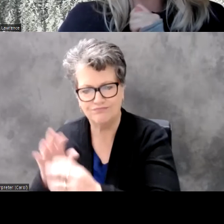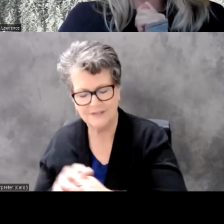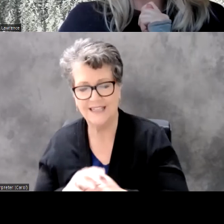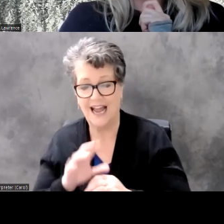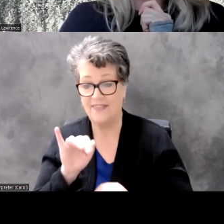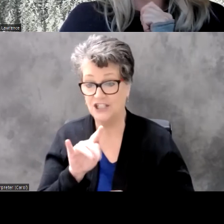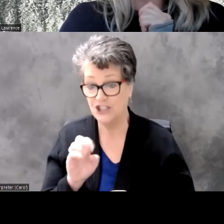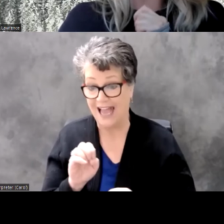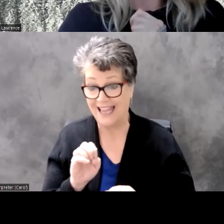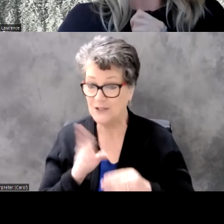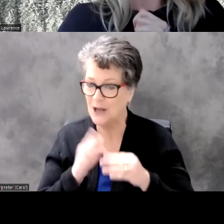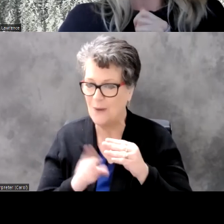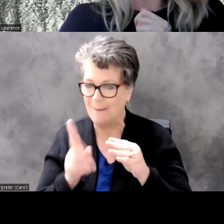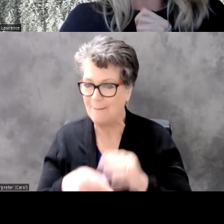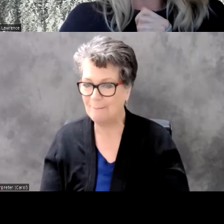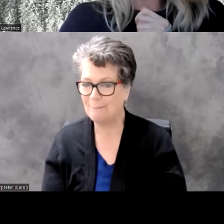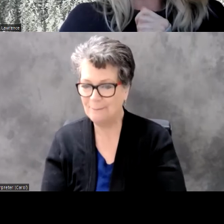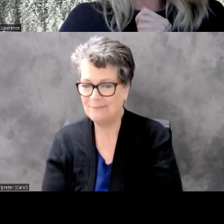going to wrap us up.